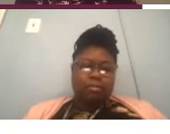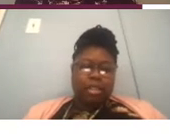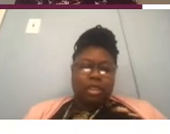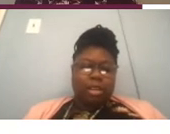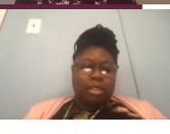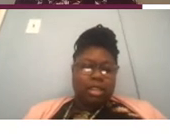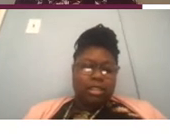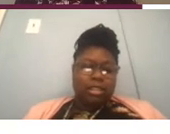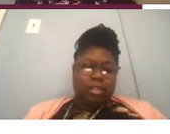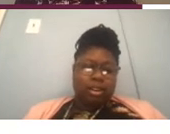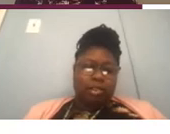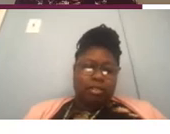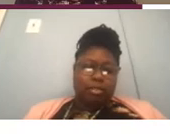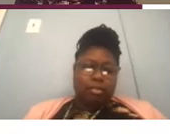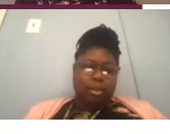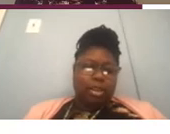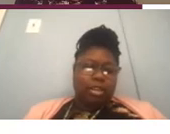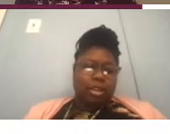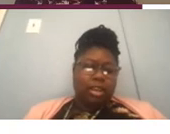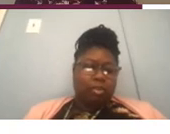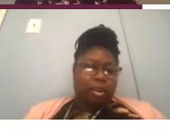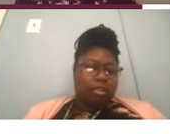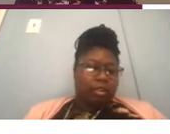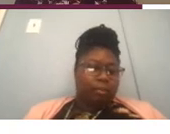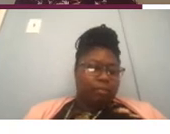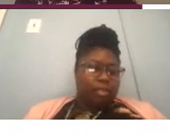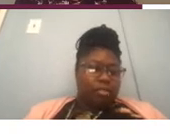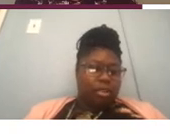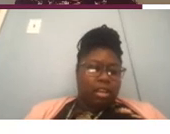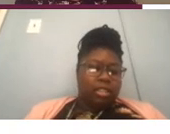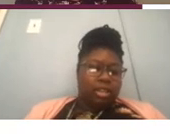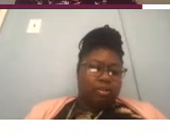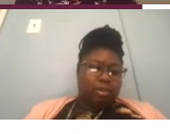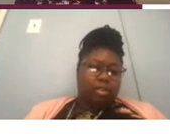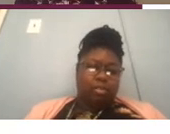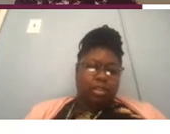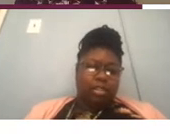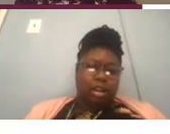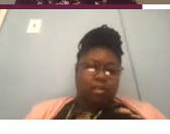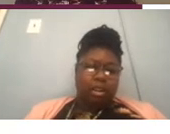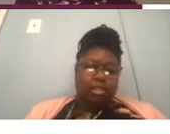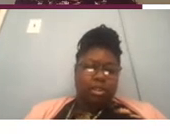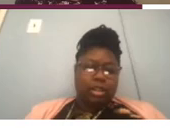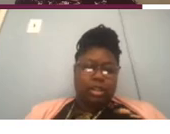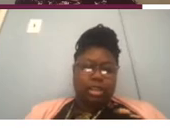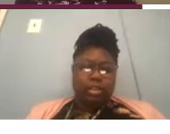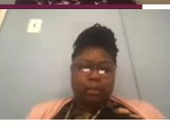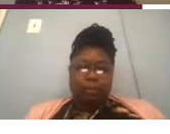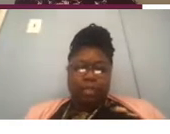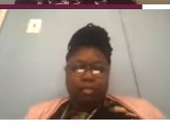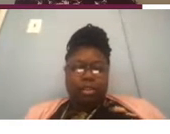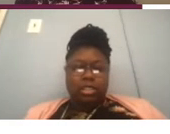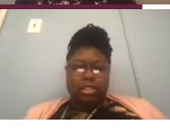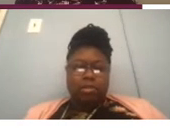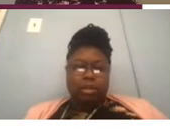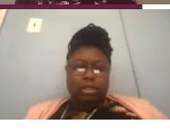meditate. Meditation is a great way to feel free and engage with nature. Volunteer in a peaceful reflection garden while enjoying nature